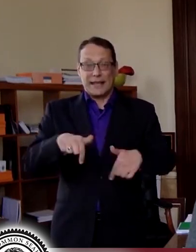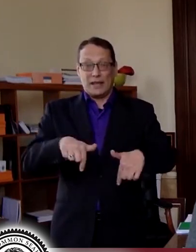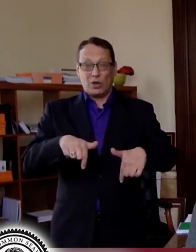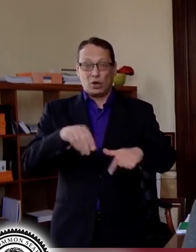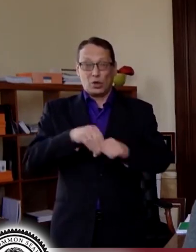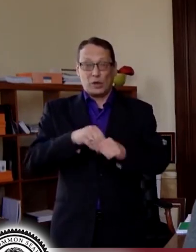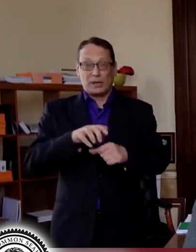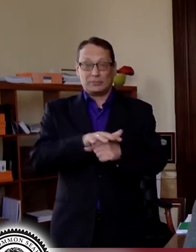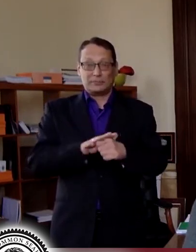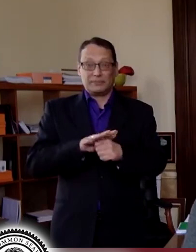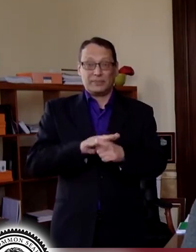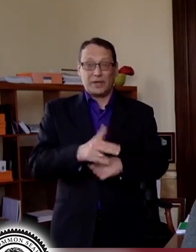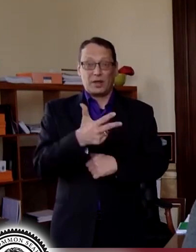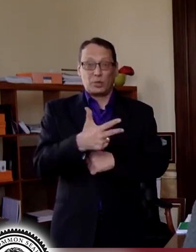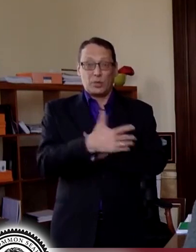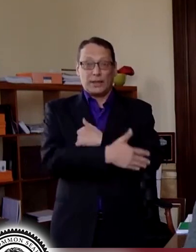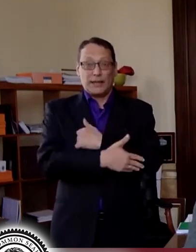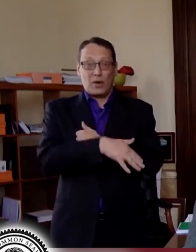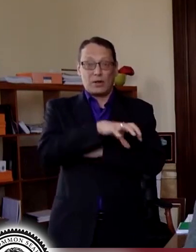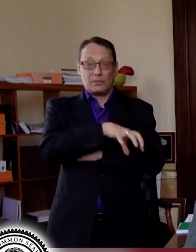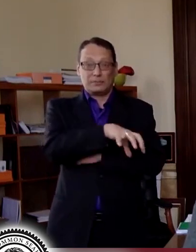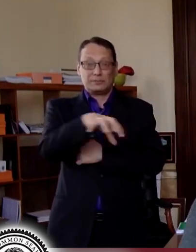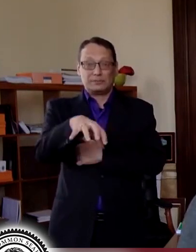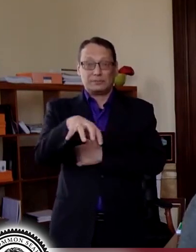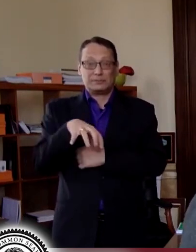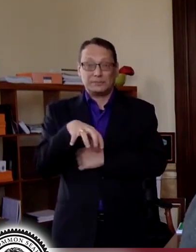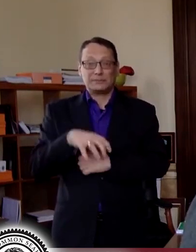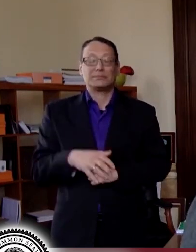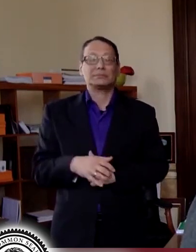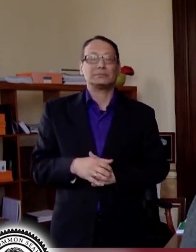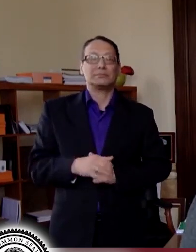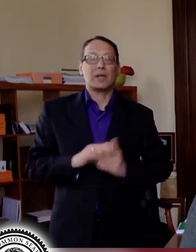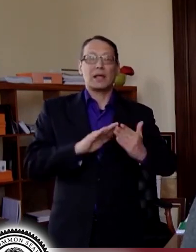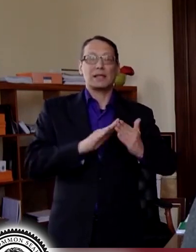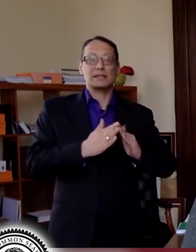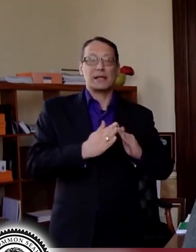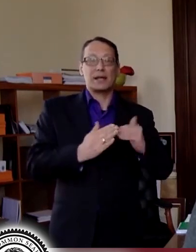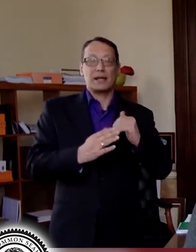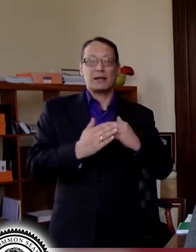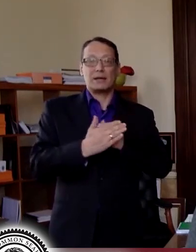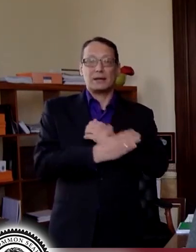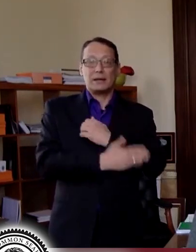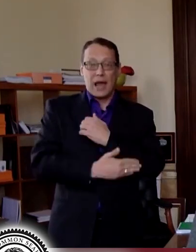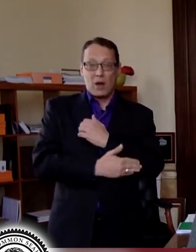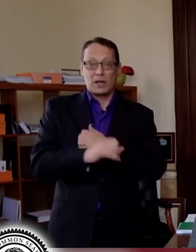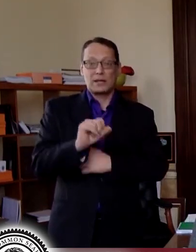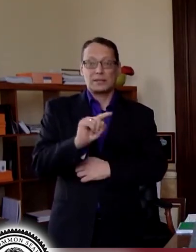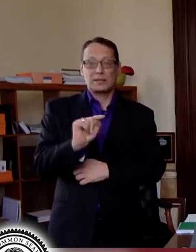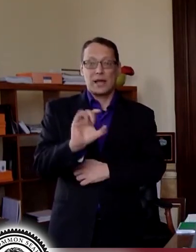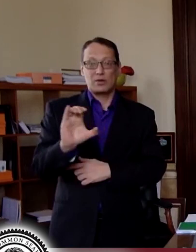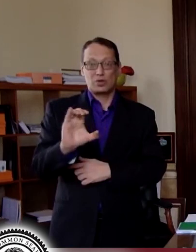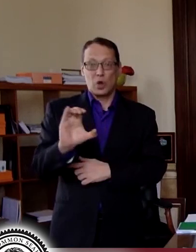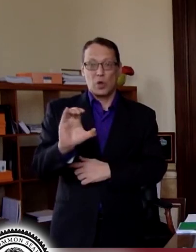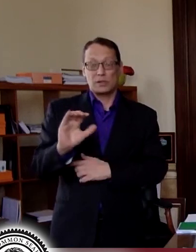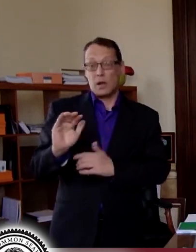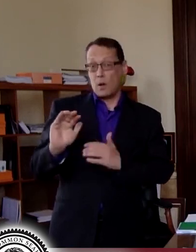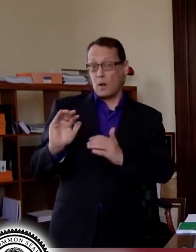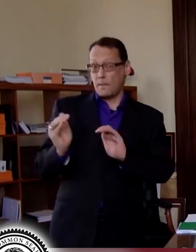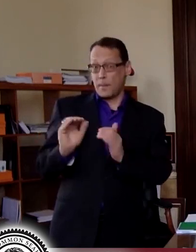in this three county area, city, county, and St. Charles. And that compares to